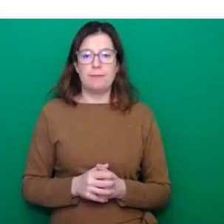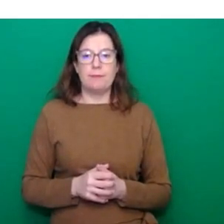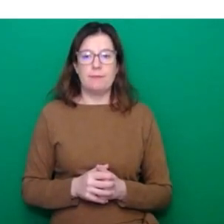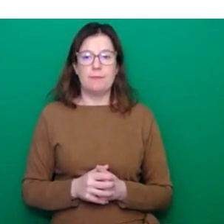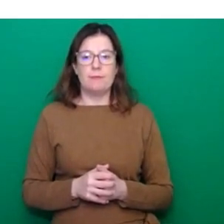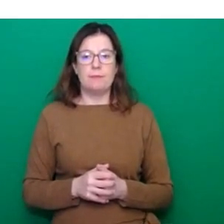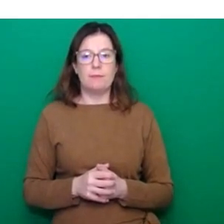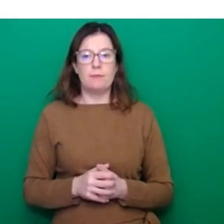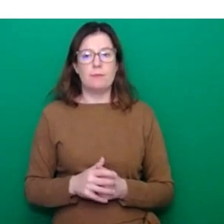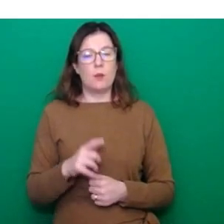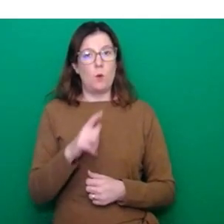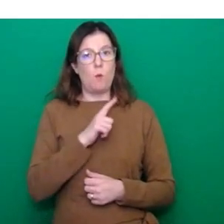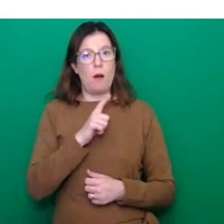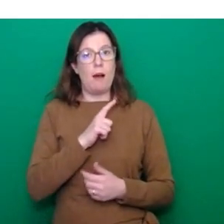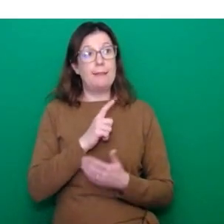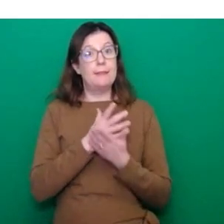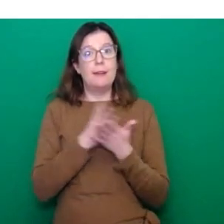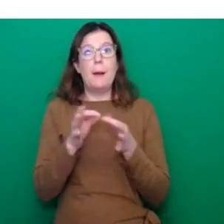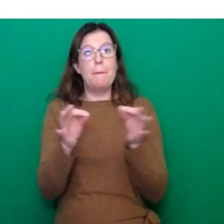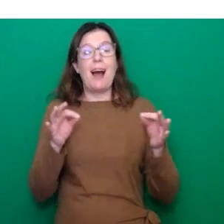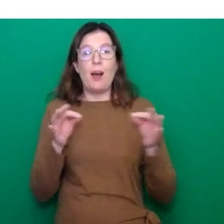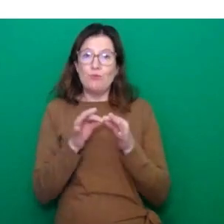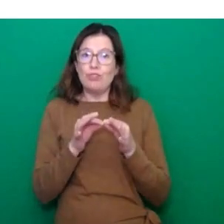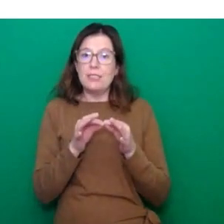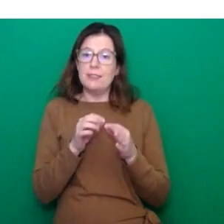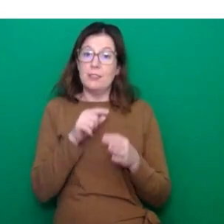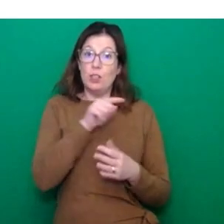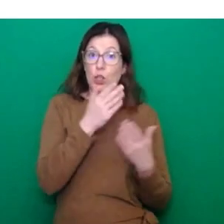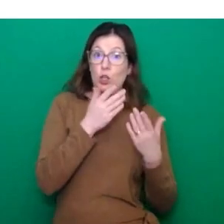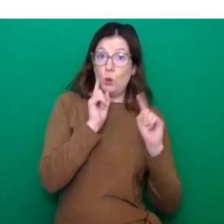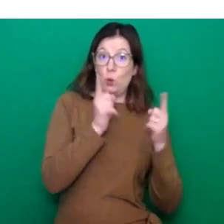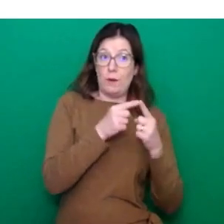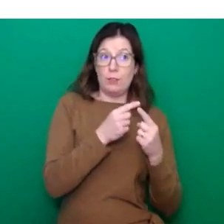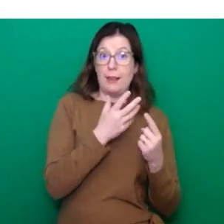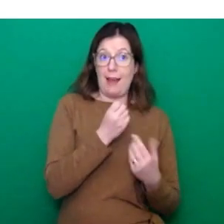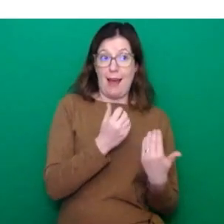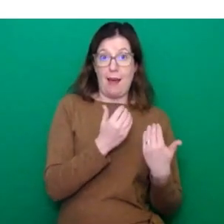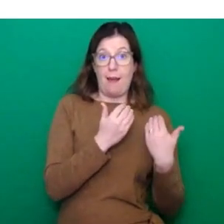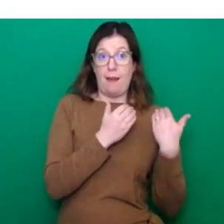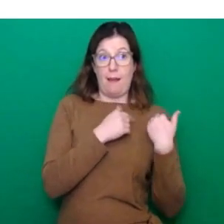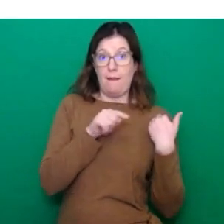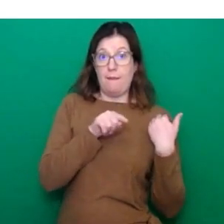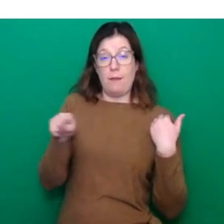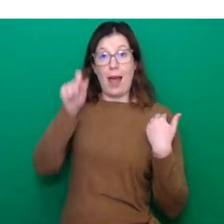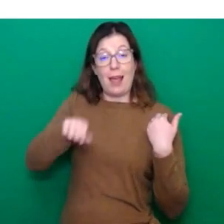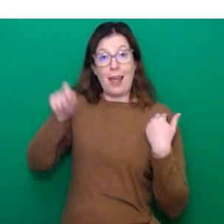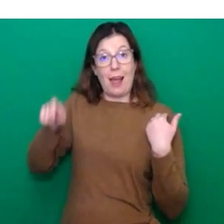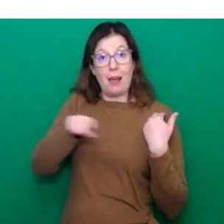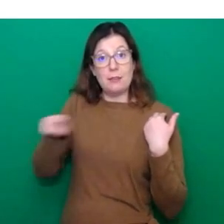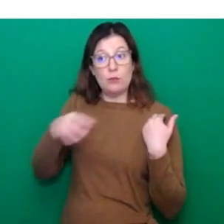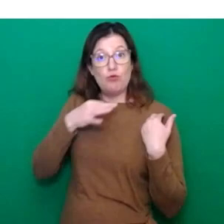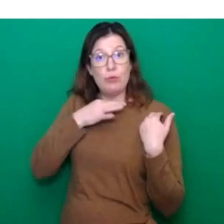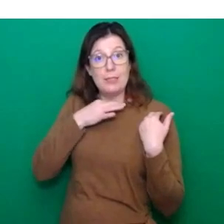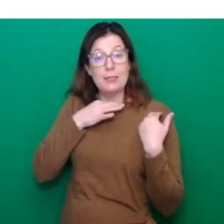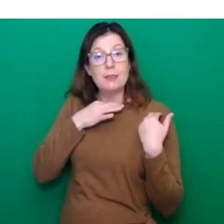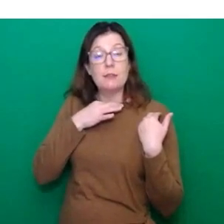quite boundaried. When you are at university, yes, you do still have responsibility for those clients on your caseload in terms of their risk,